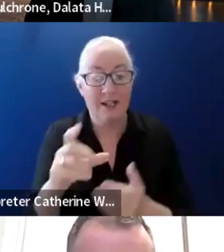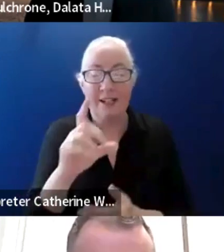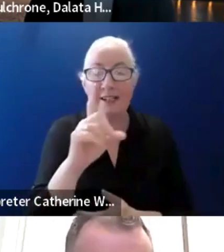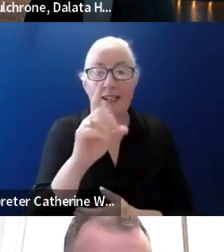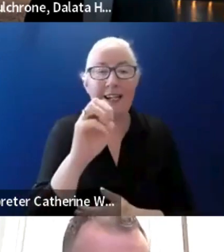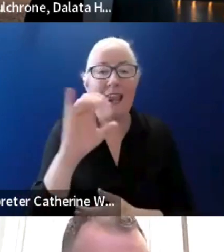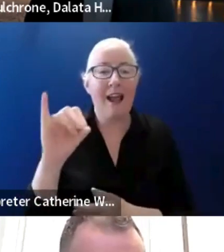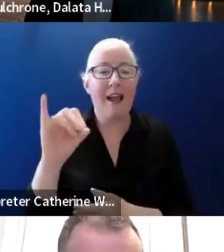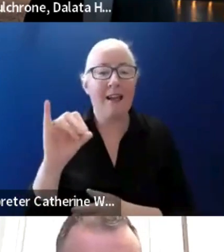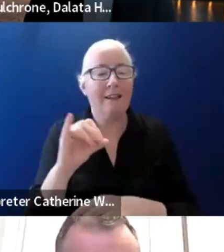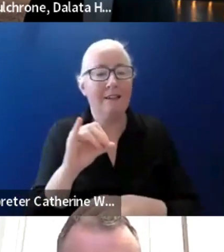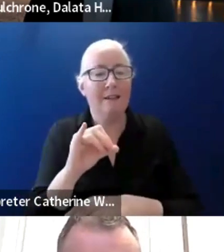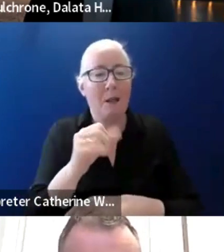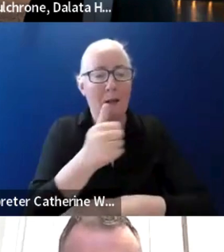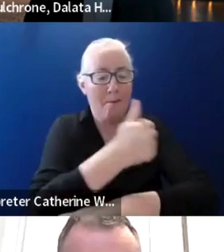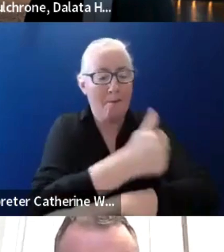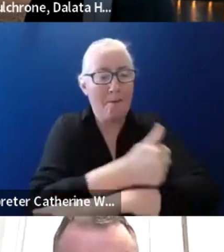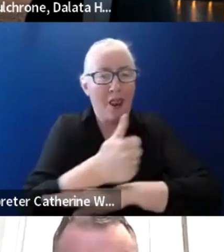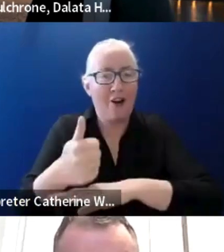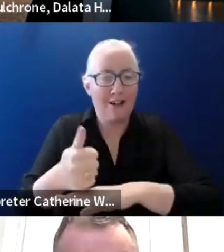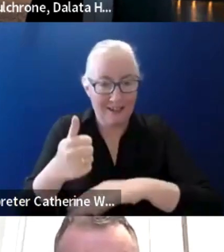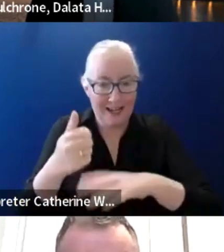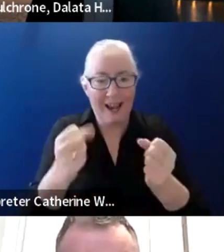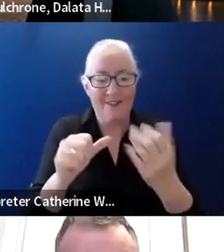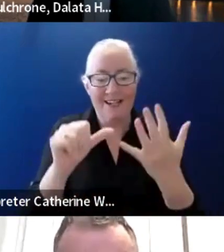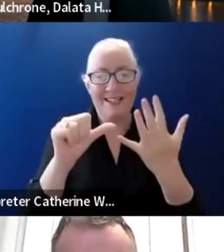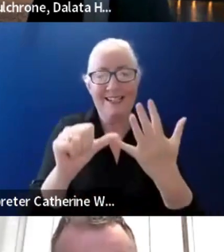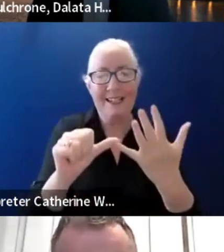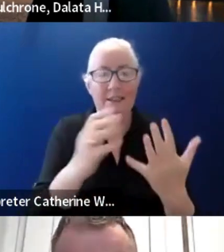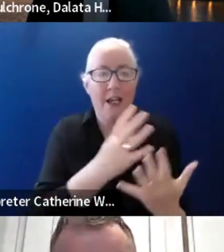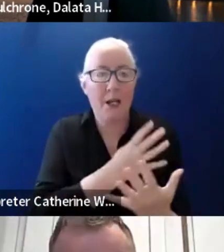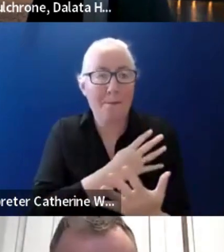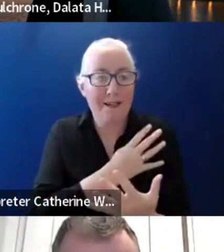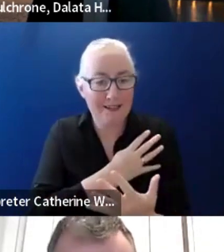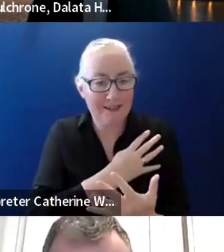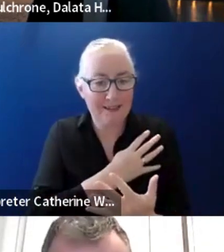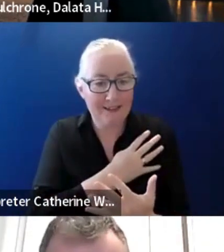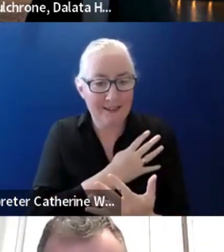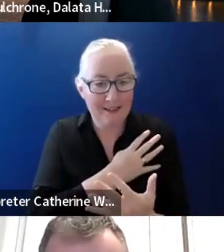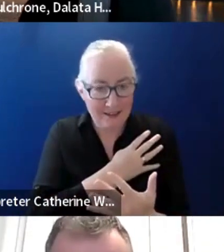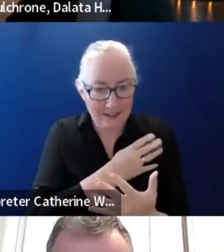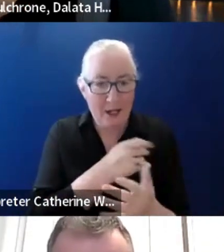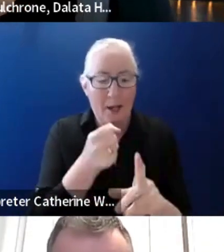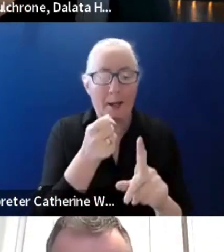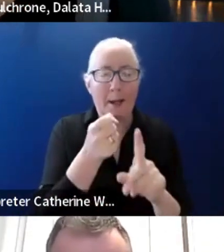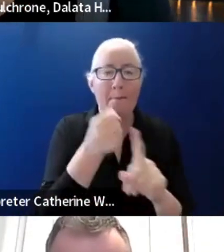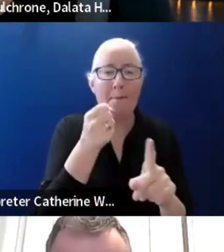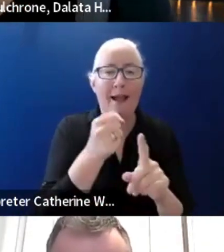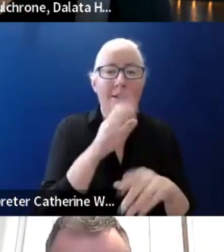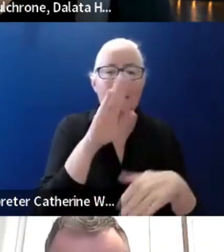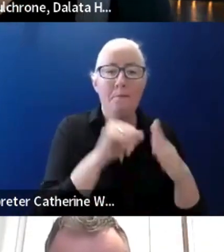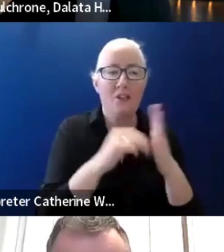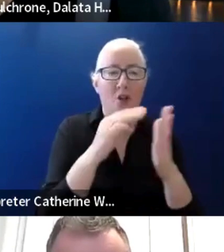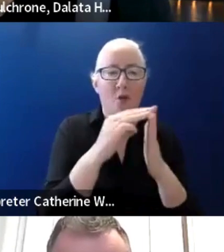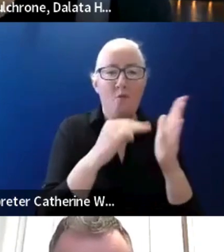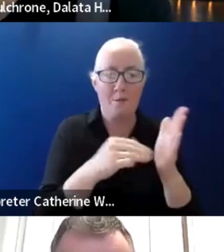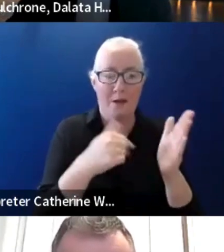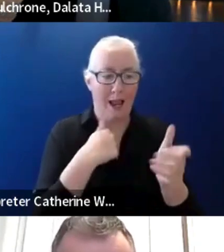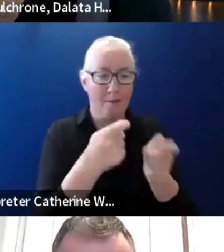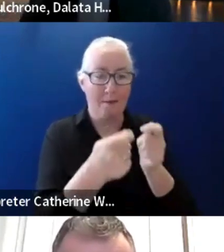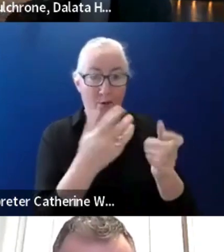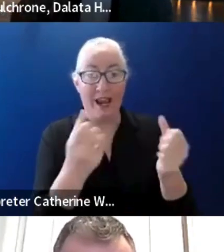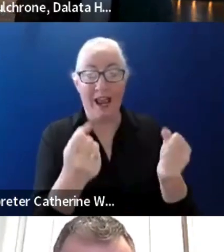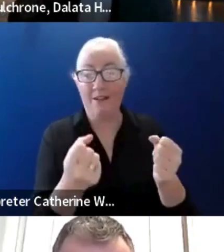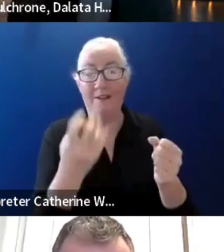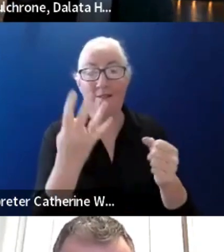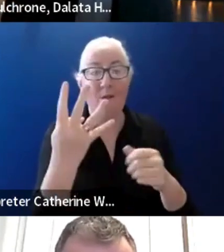pillar within Matheson consists of 6 committees, and it sits as part of the Impactful Business Programme, which I manage. So we have 4 pillars under